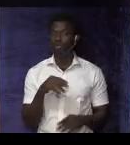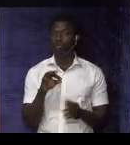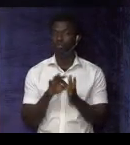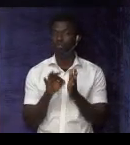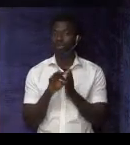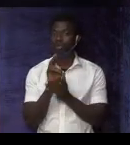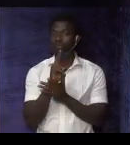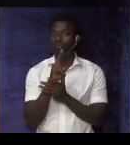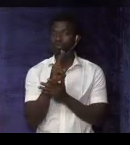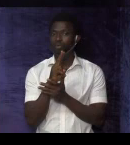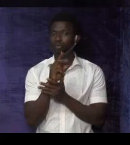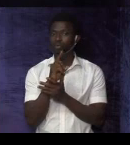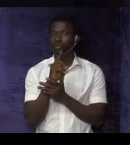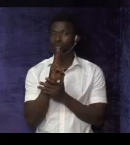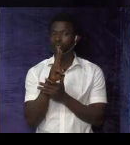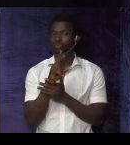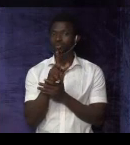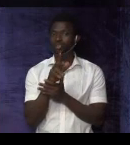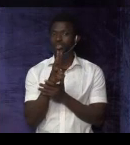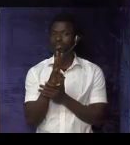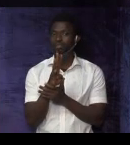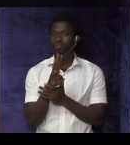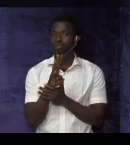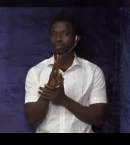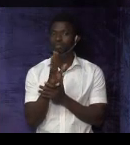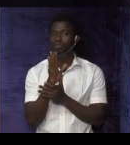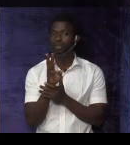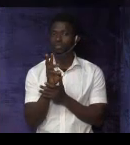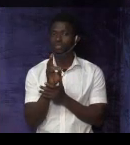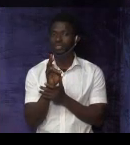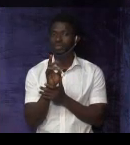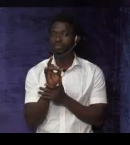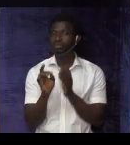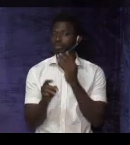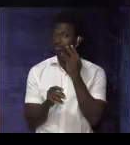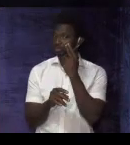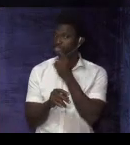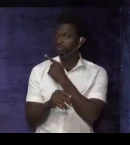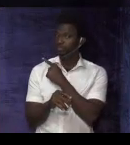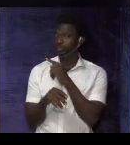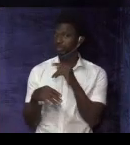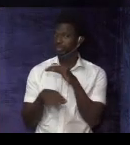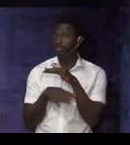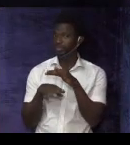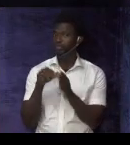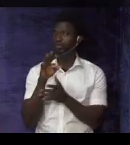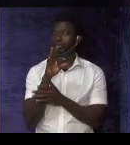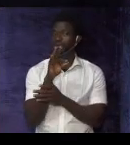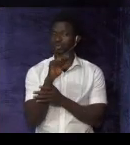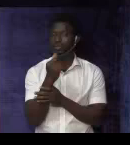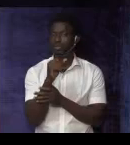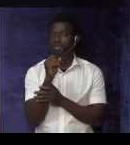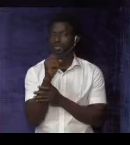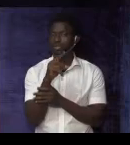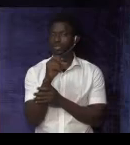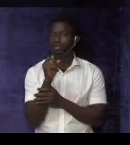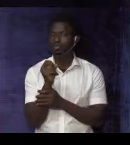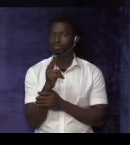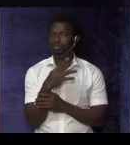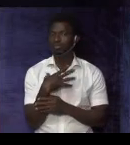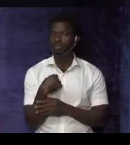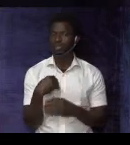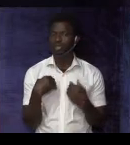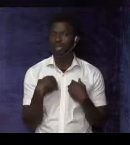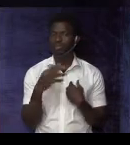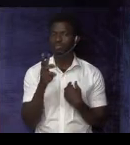So we count 1, 2, 3, 4, then 5, 6, 7, 8, and then below 9, 10, 11, 12. It